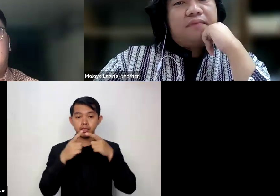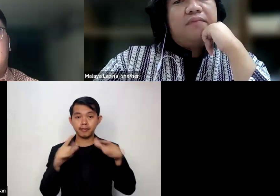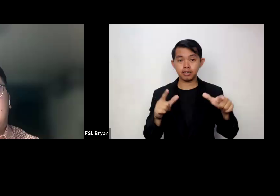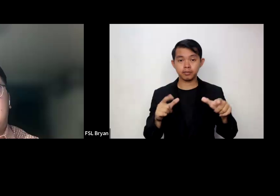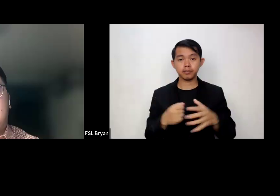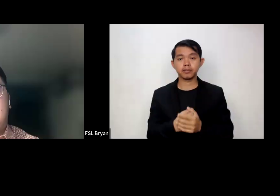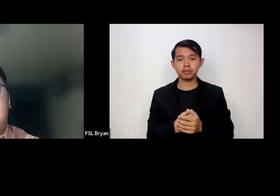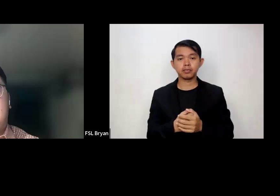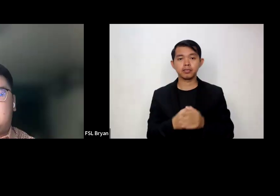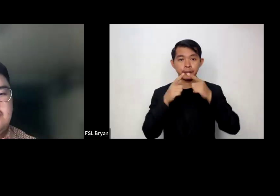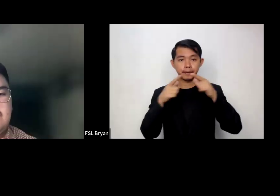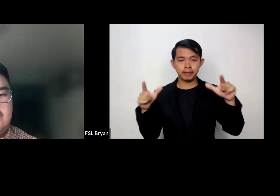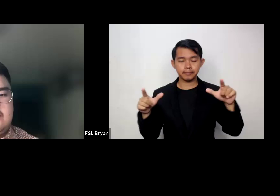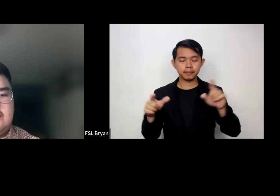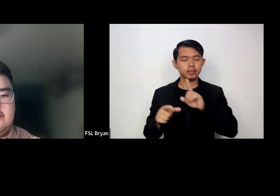telling